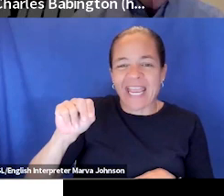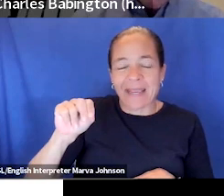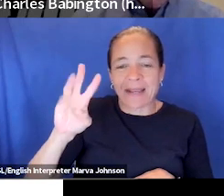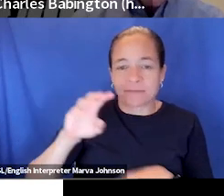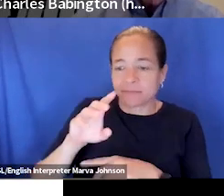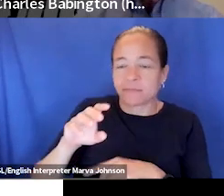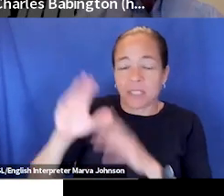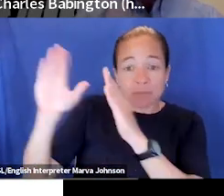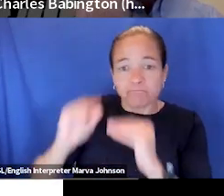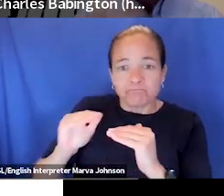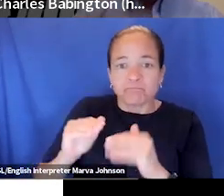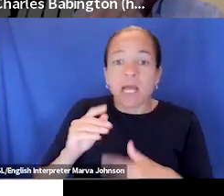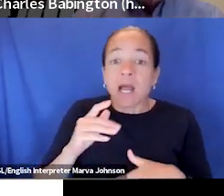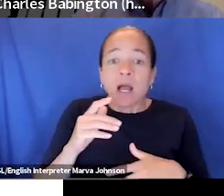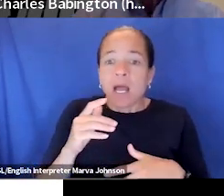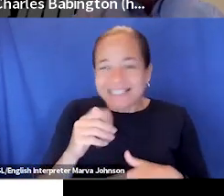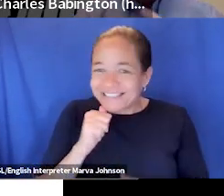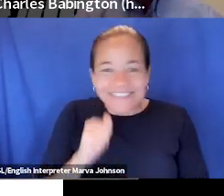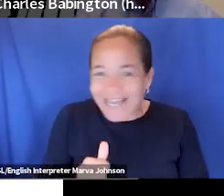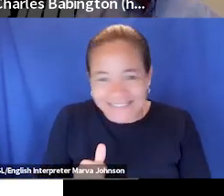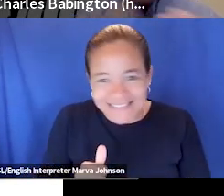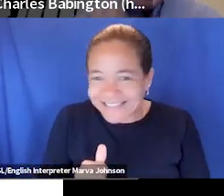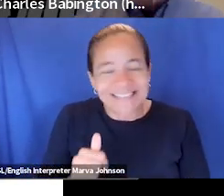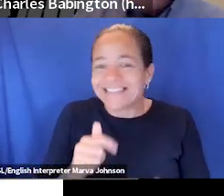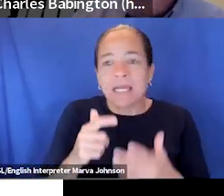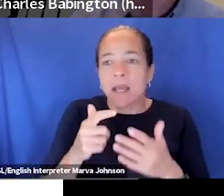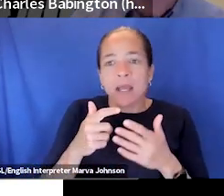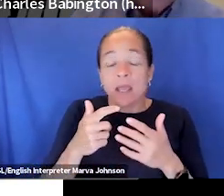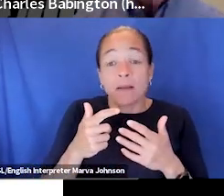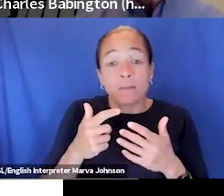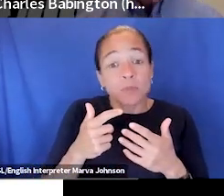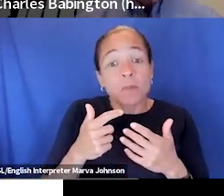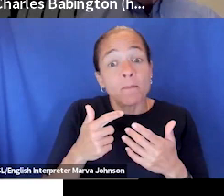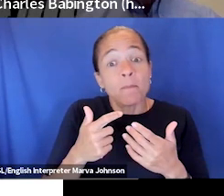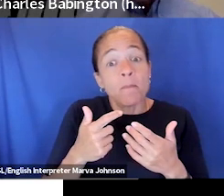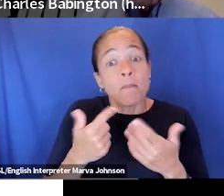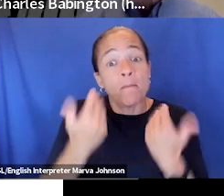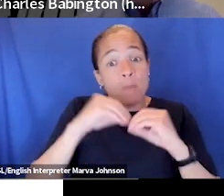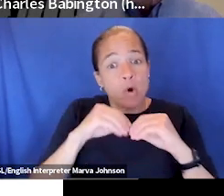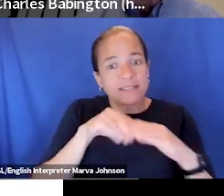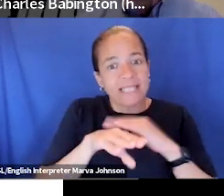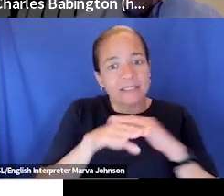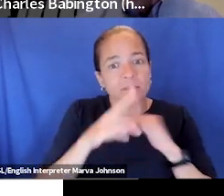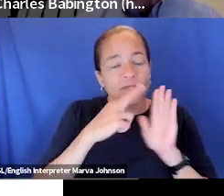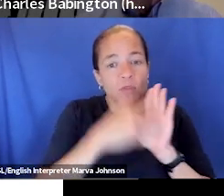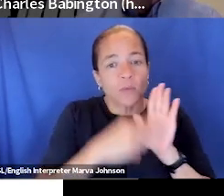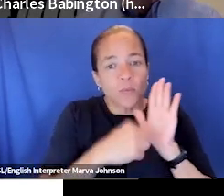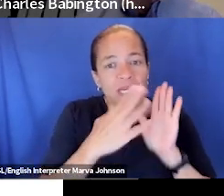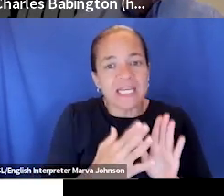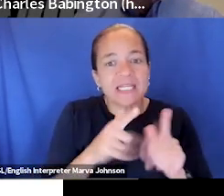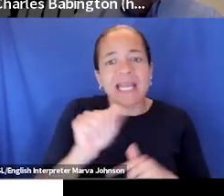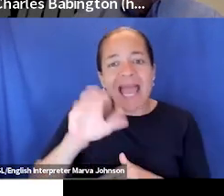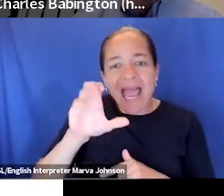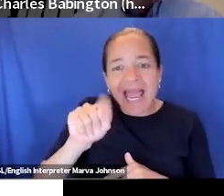the average reader, to use short, simple explanations, active voice, briefly explain these issues.